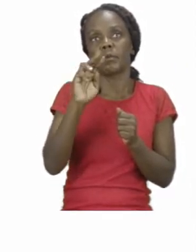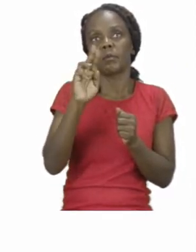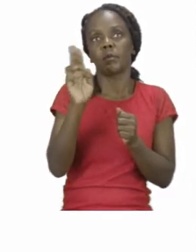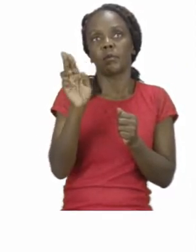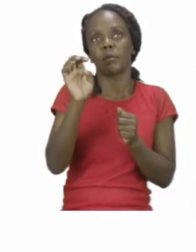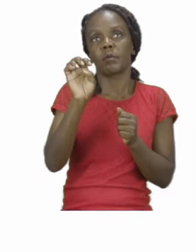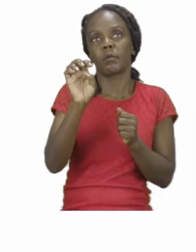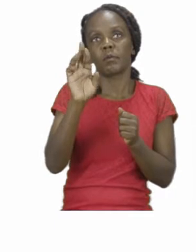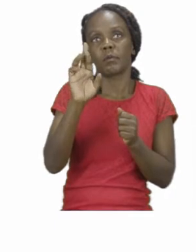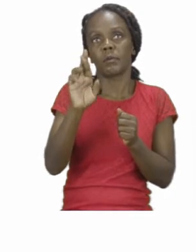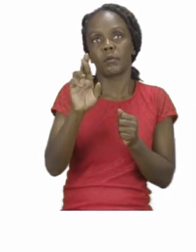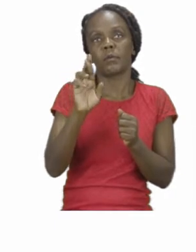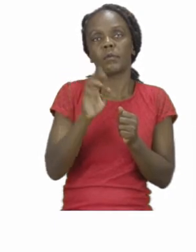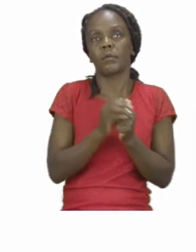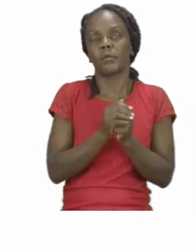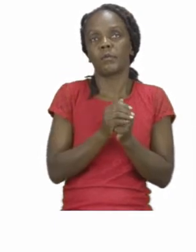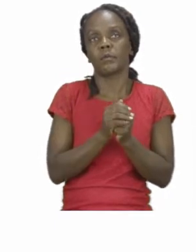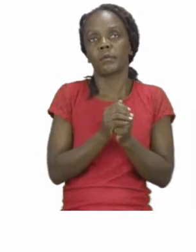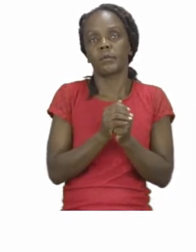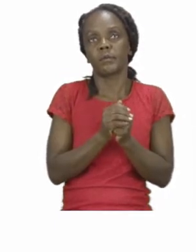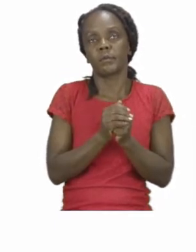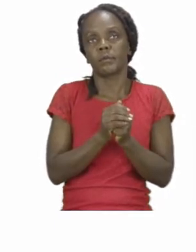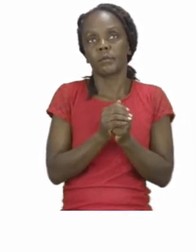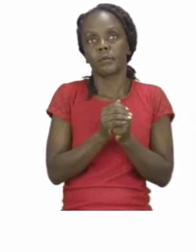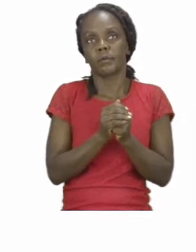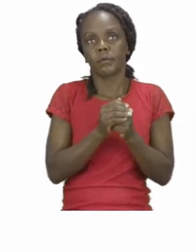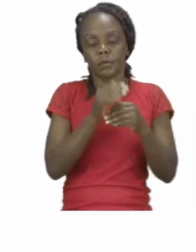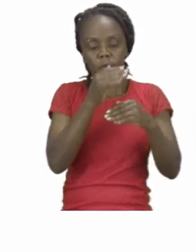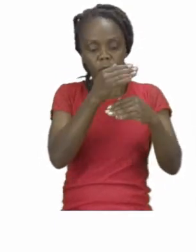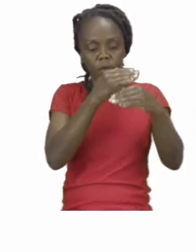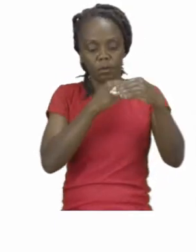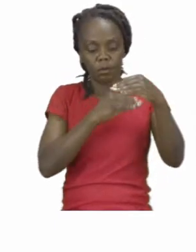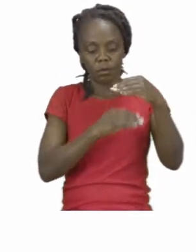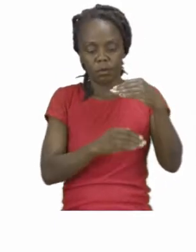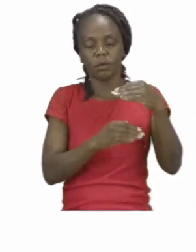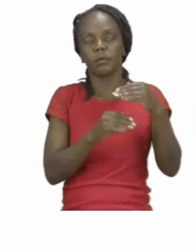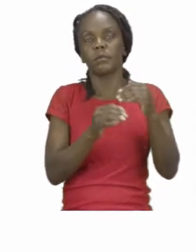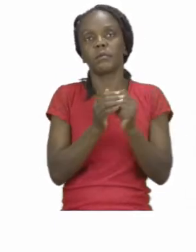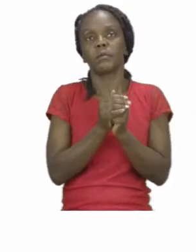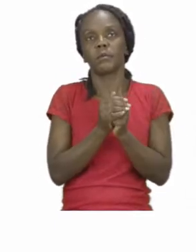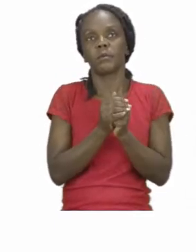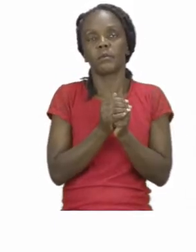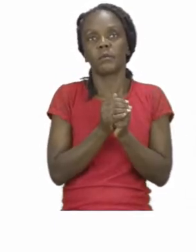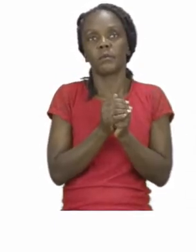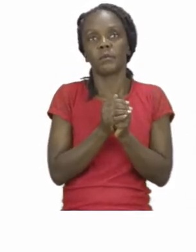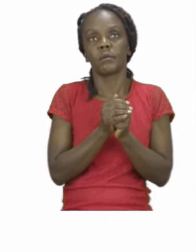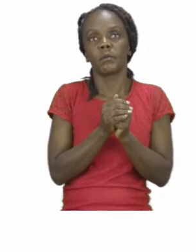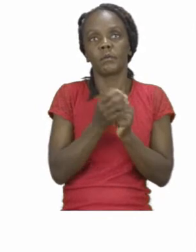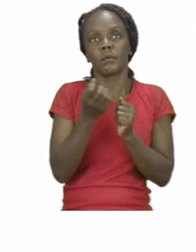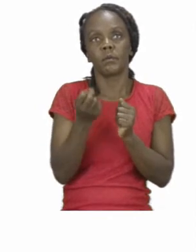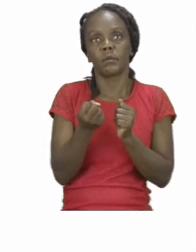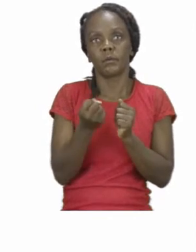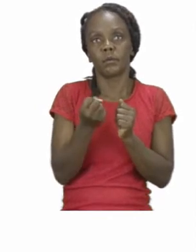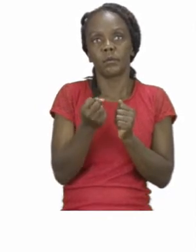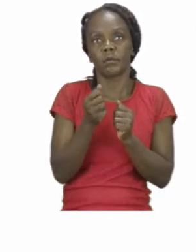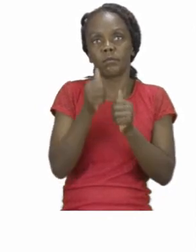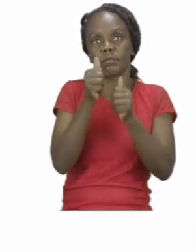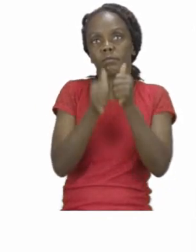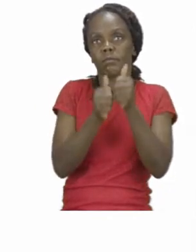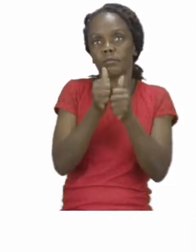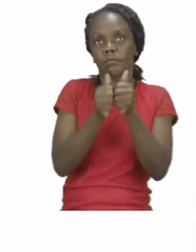Father. Well done. The next picture below of someone wearing an